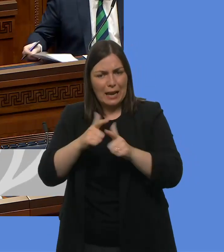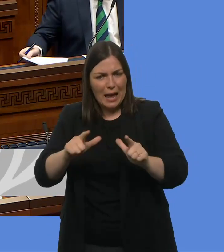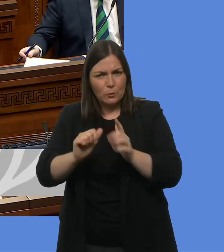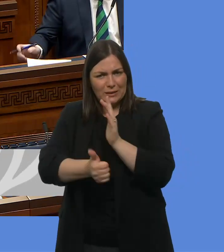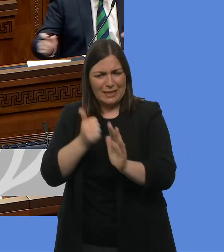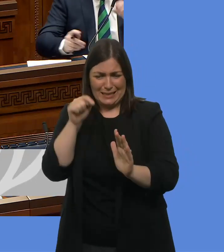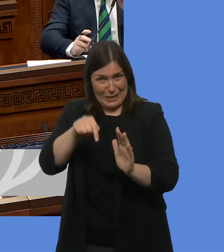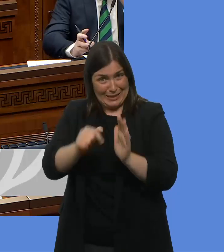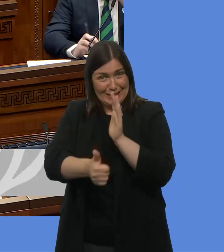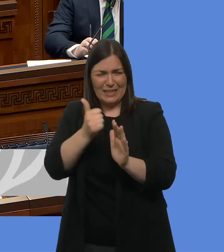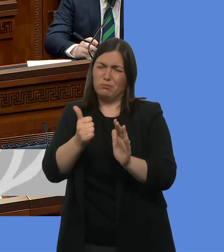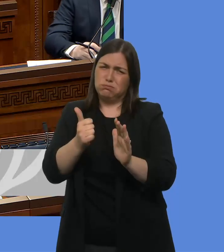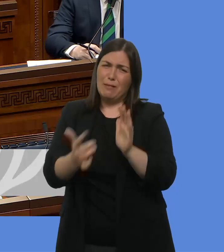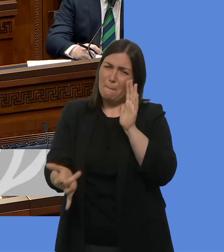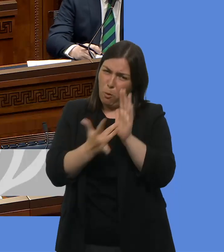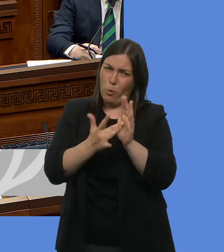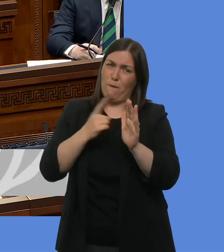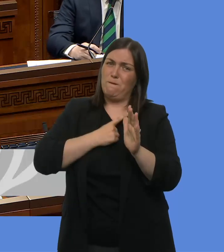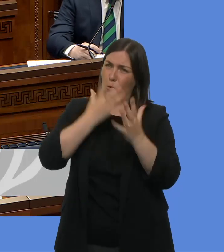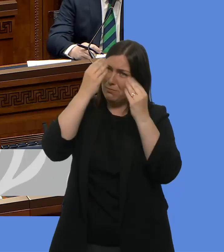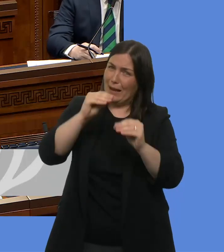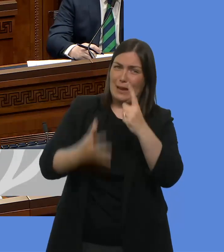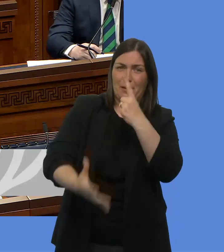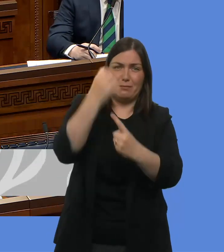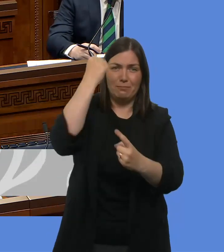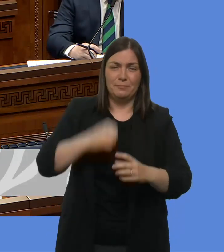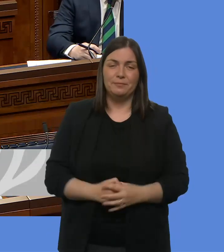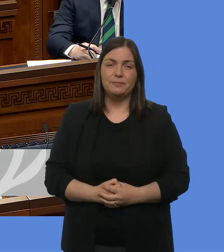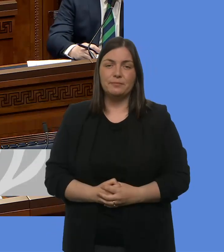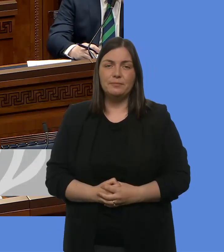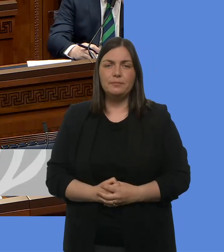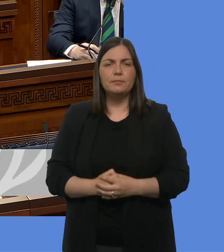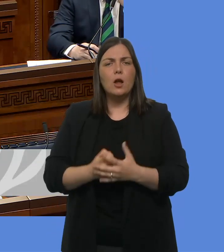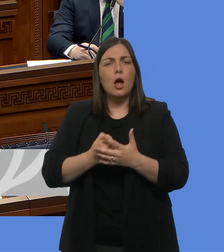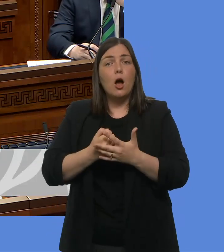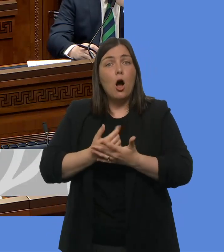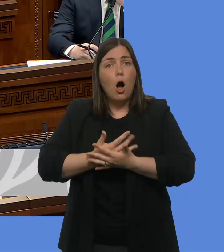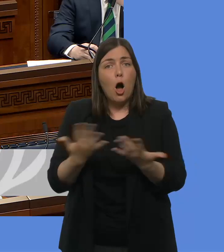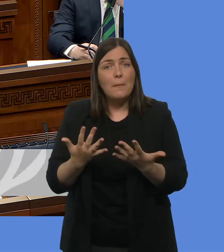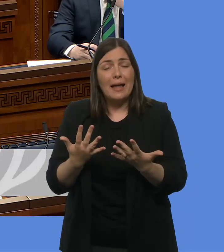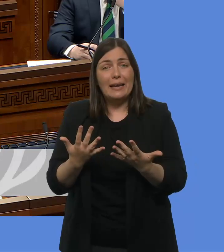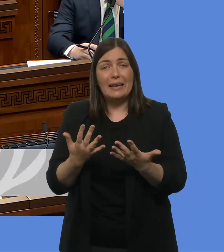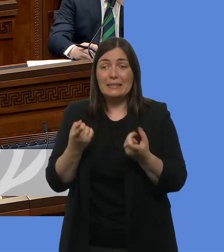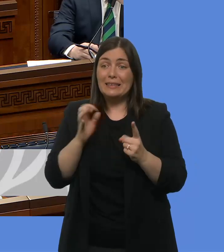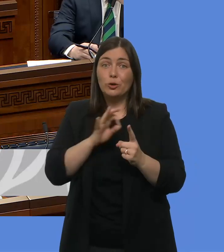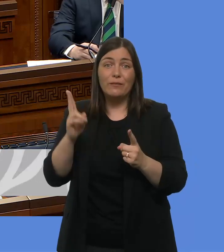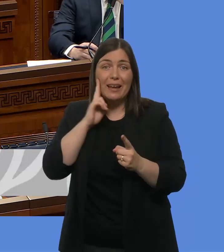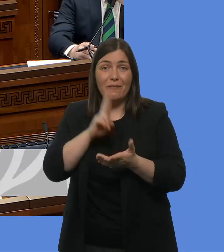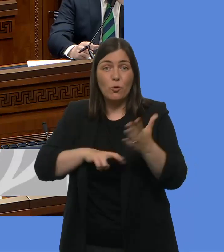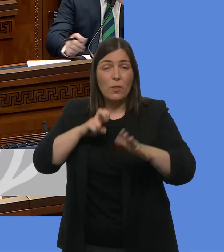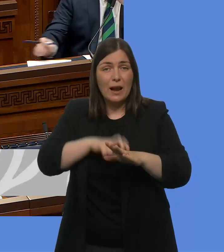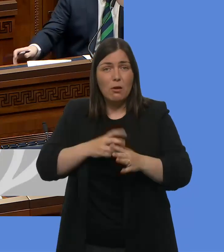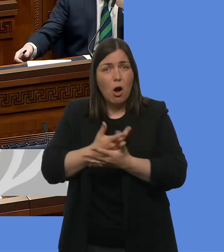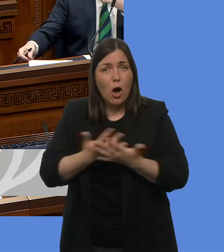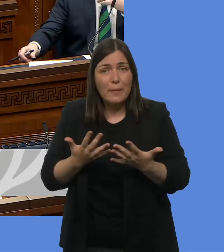success. The number of qualified teachers of the deaf in Northern Ireland has declined, Mr Deputy Speaker, by 32%